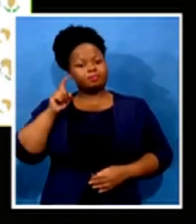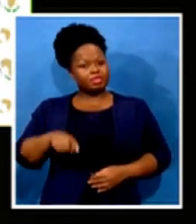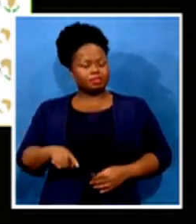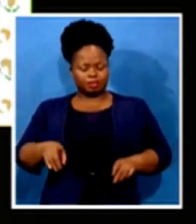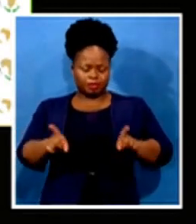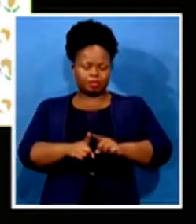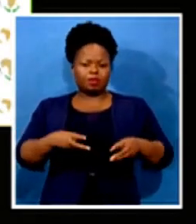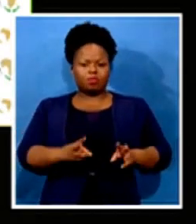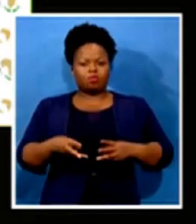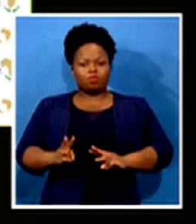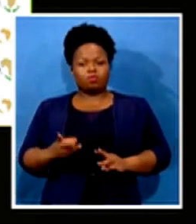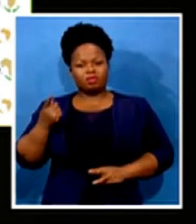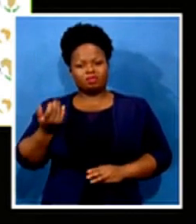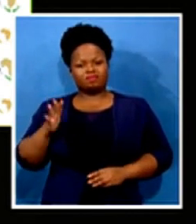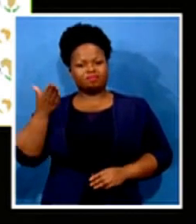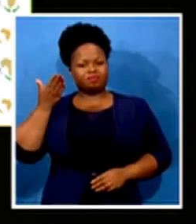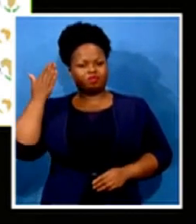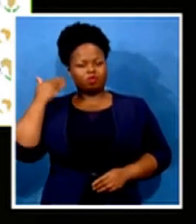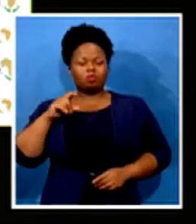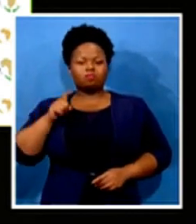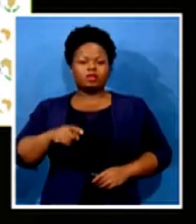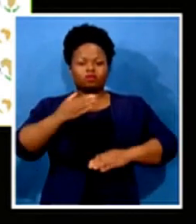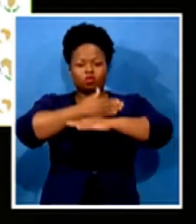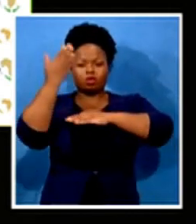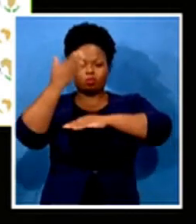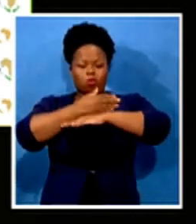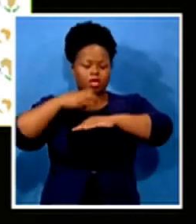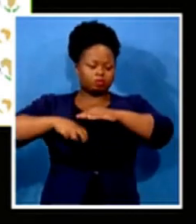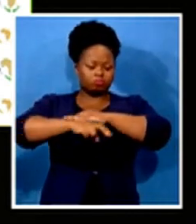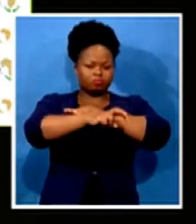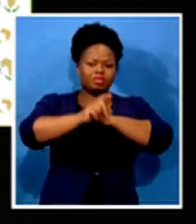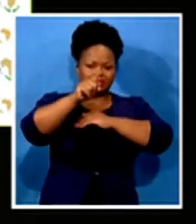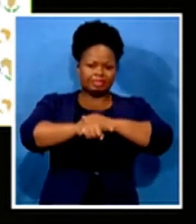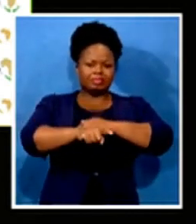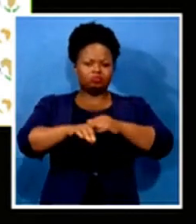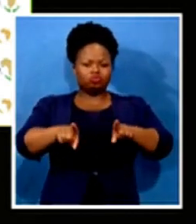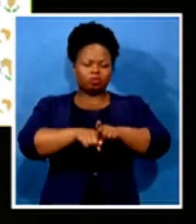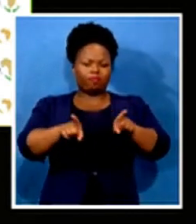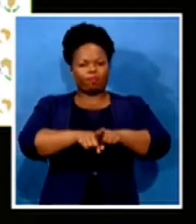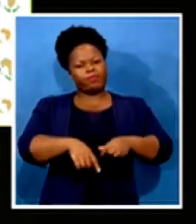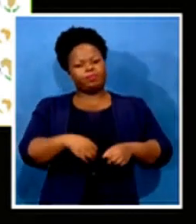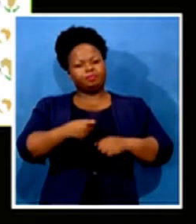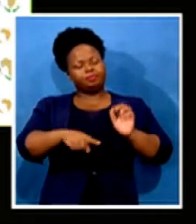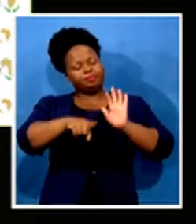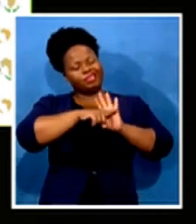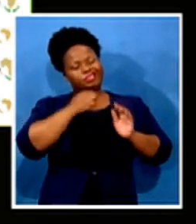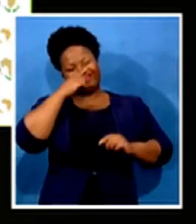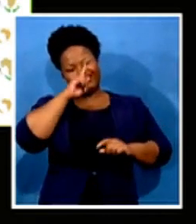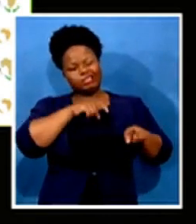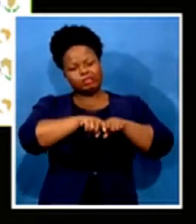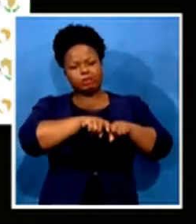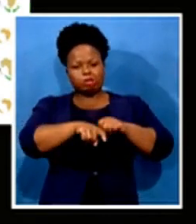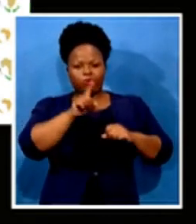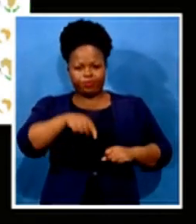move across the borders. That is principally move with a negative COVID test. In other words, if John is going from country